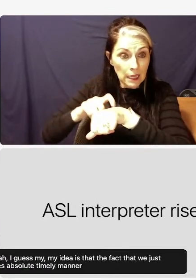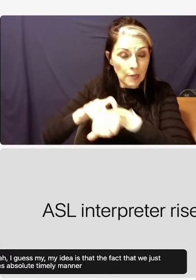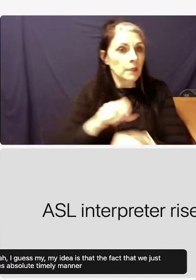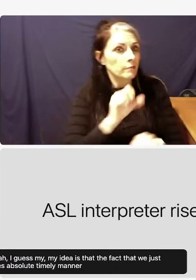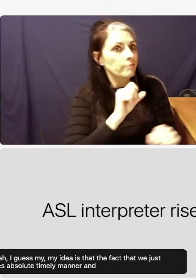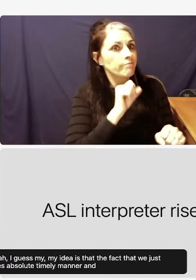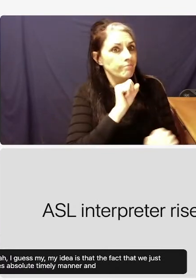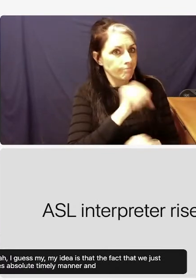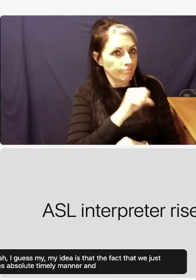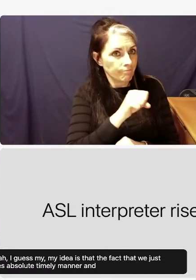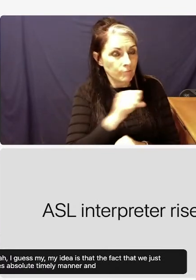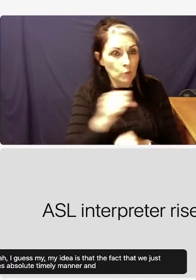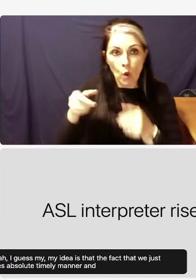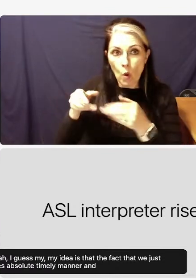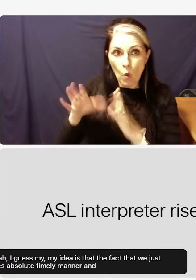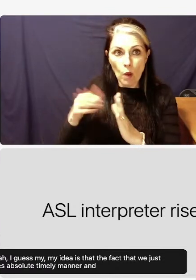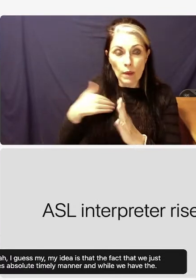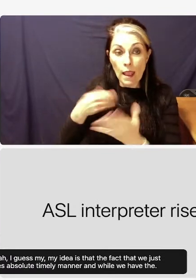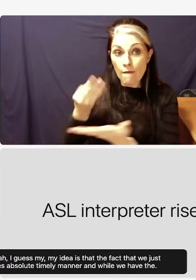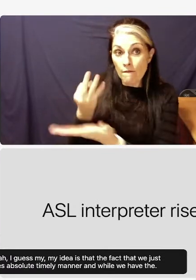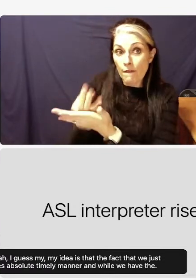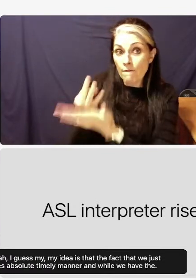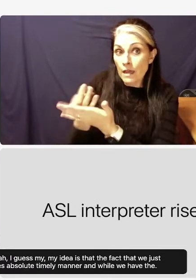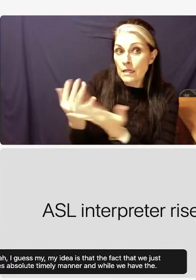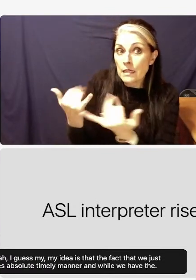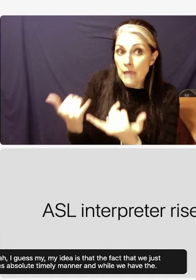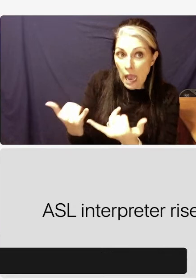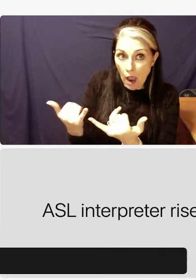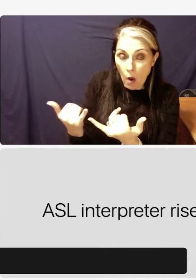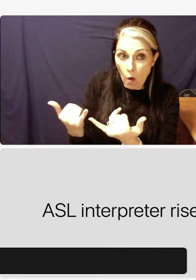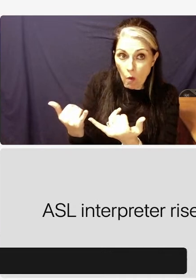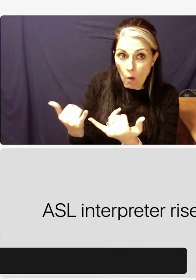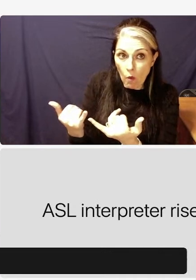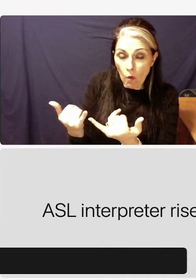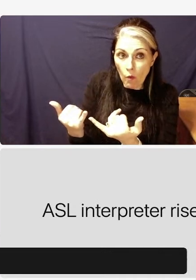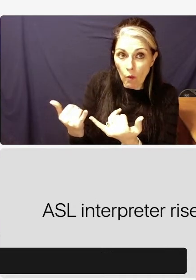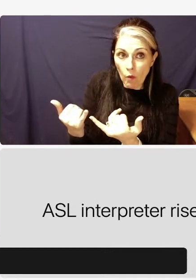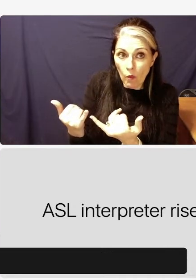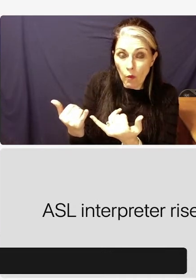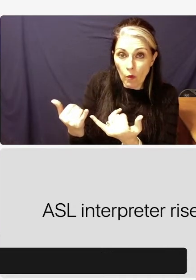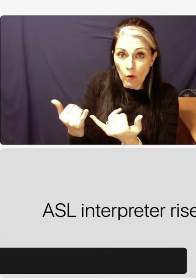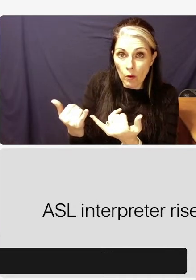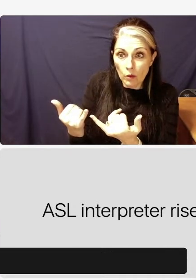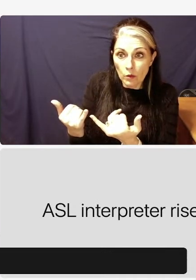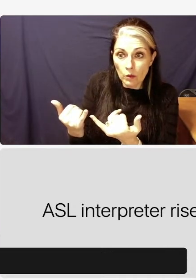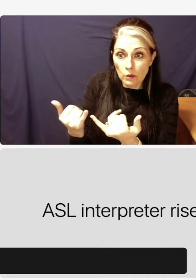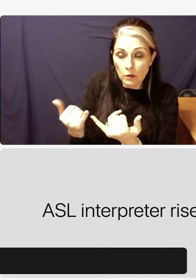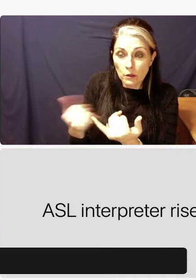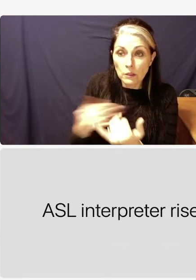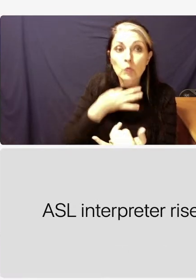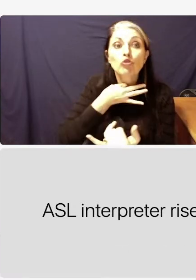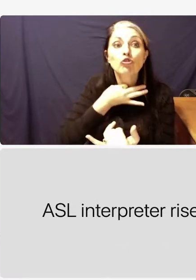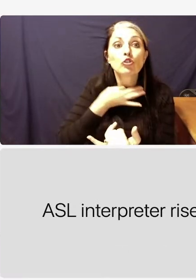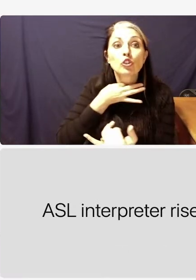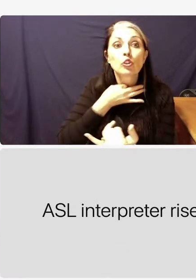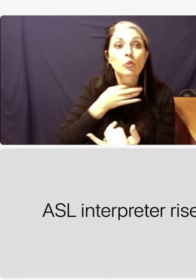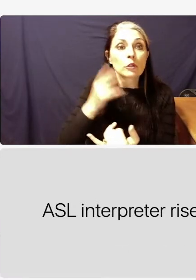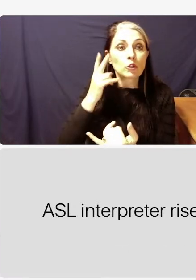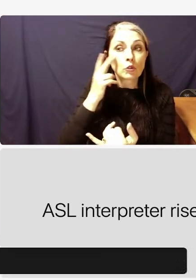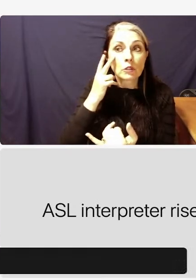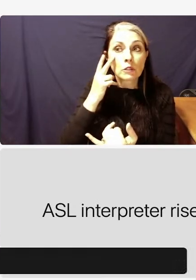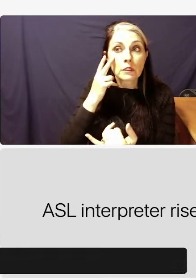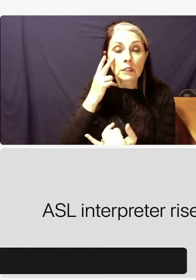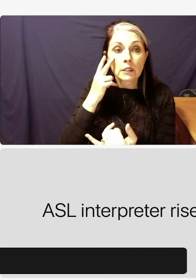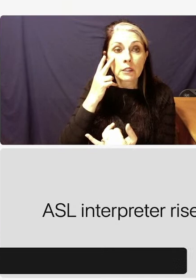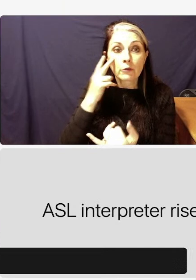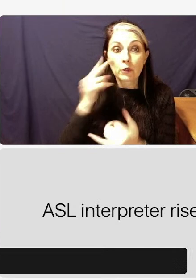uh you know while we have the funding now you know maybe we you know i just was curious to see if we were looking